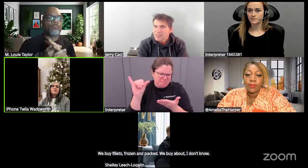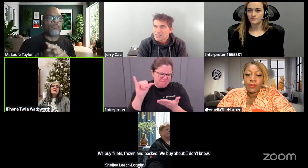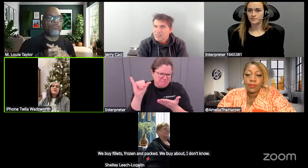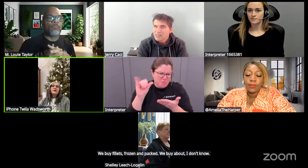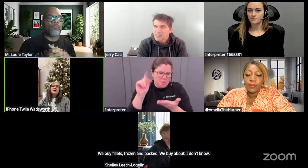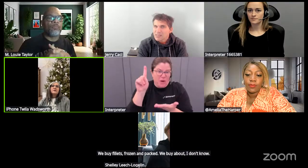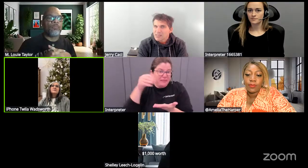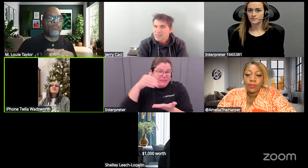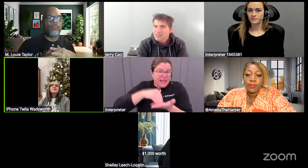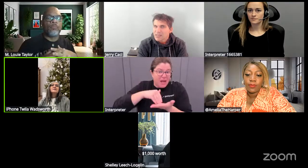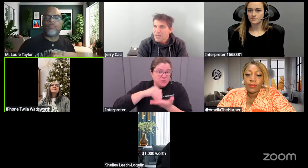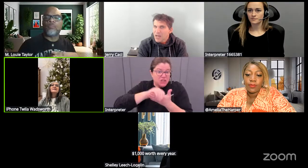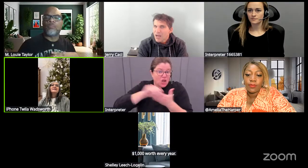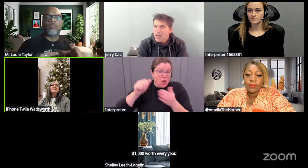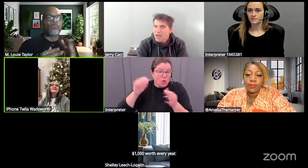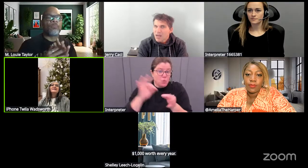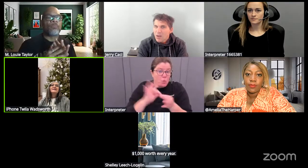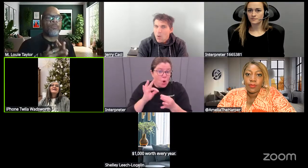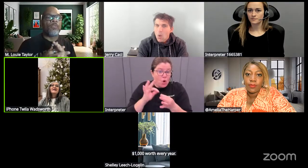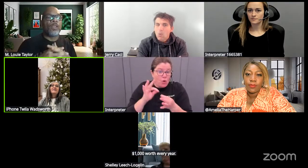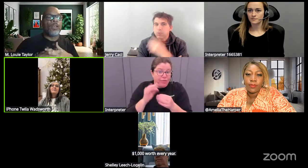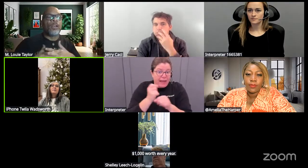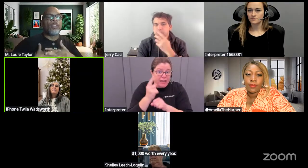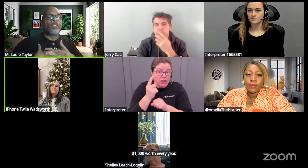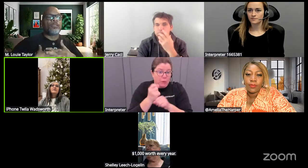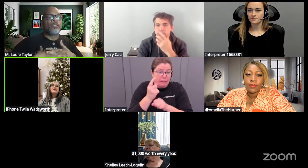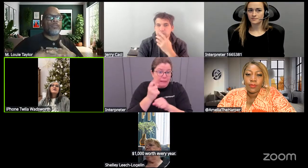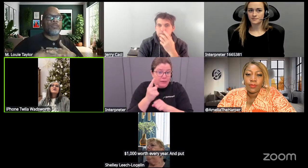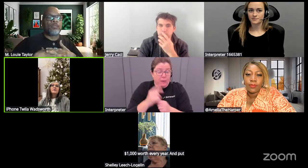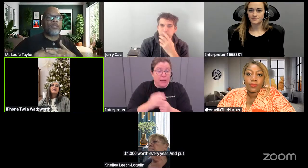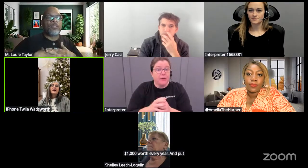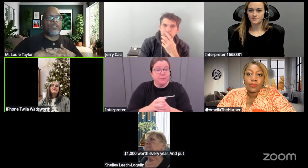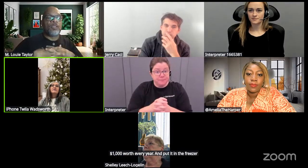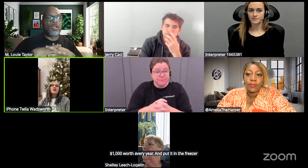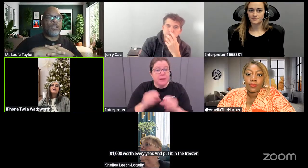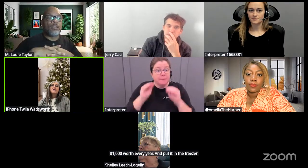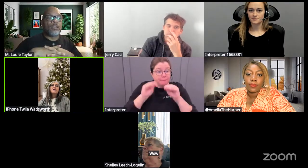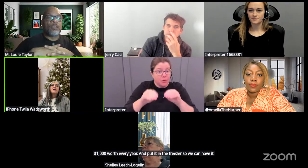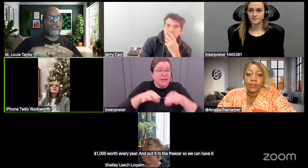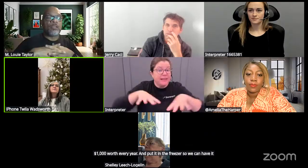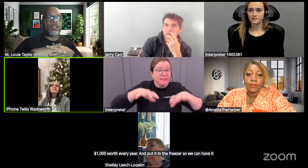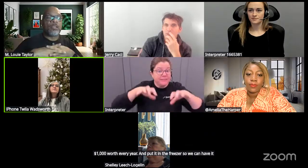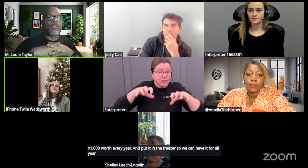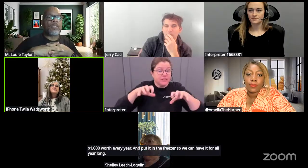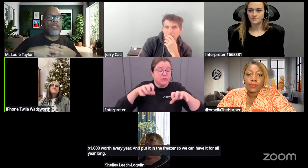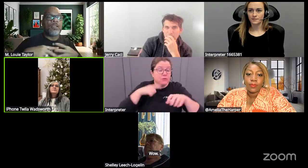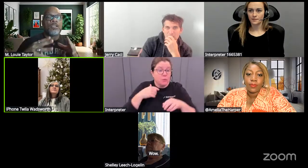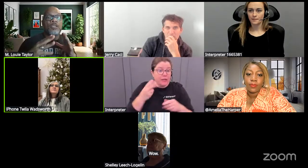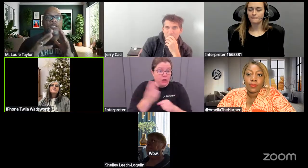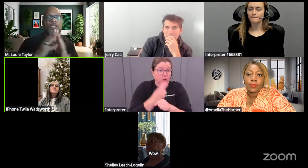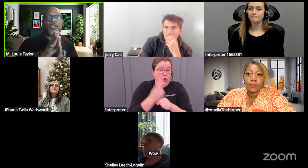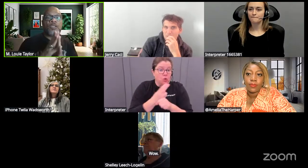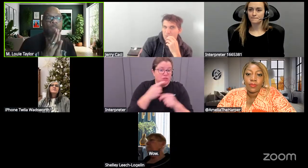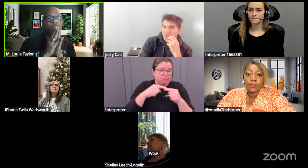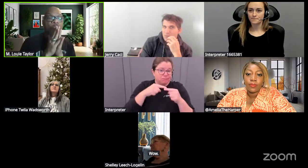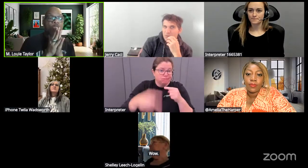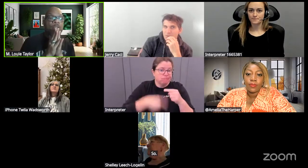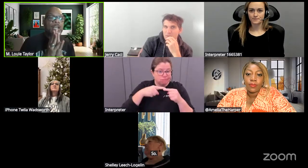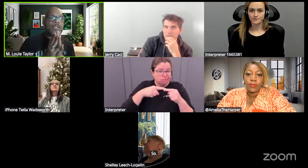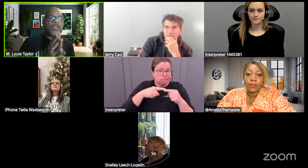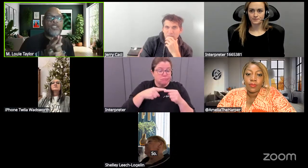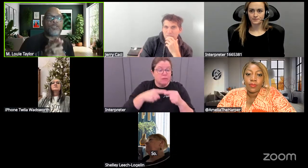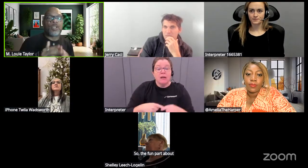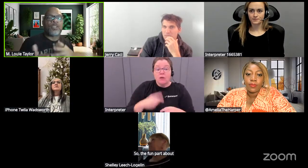$1,000 worth every year and put it in the freezer so we can have Wow. it for all year long. So the fun part